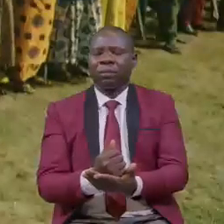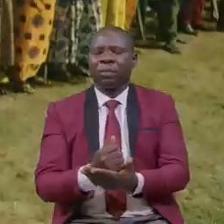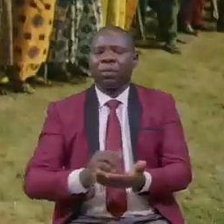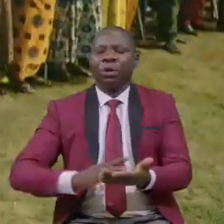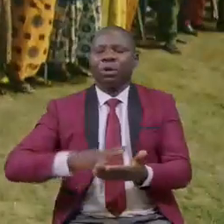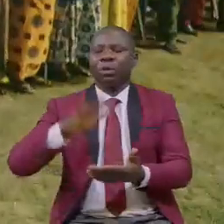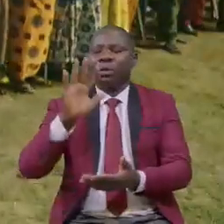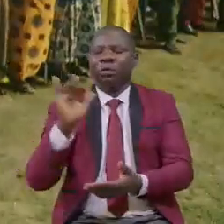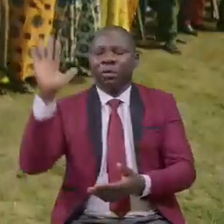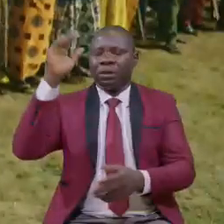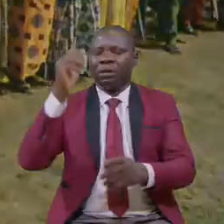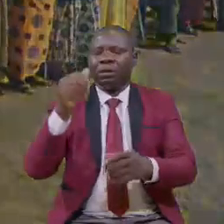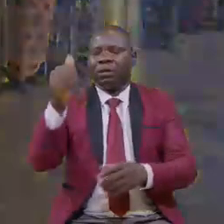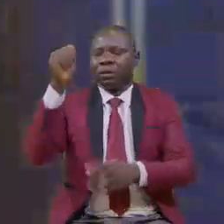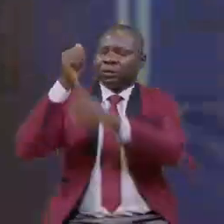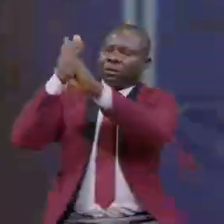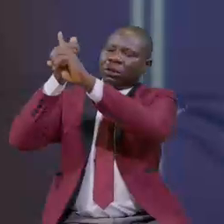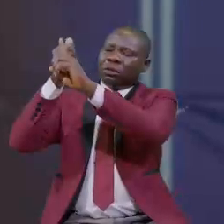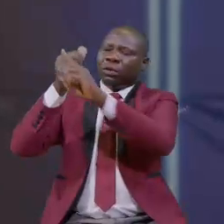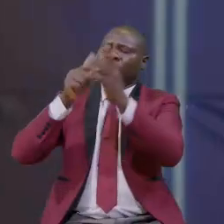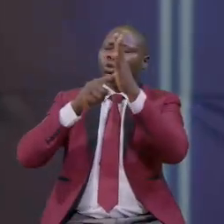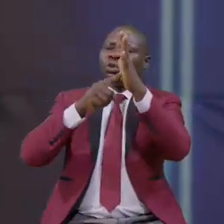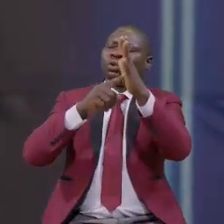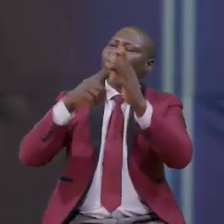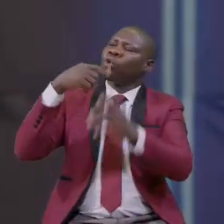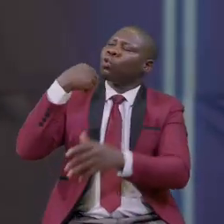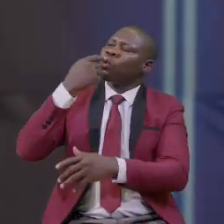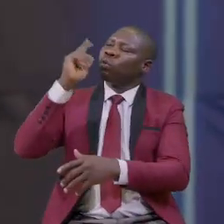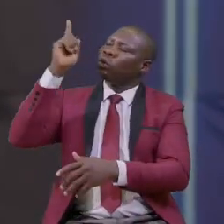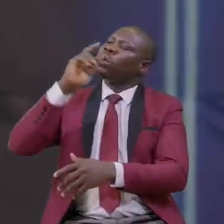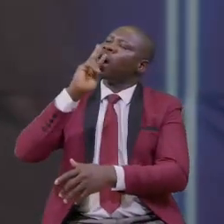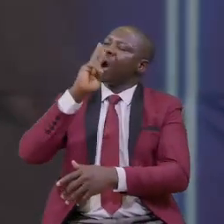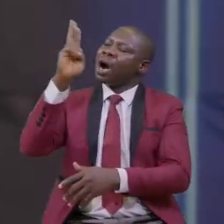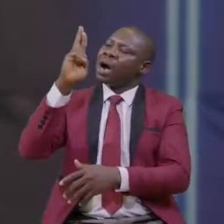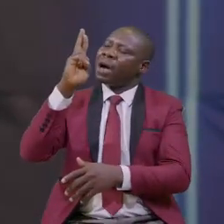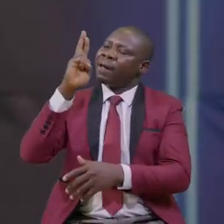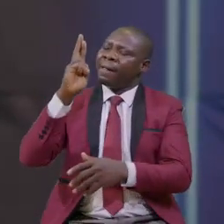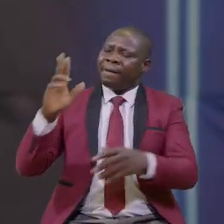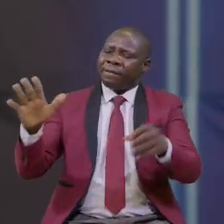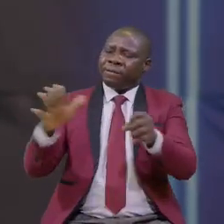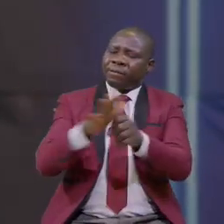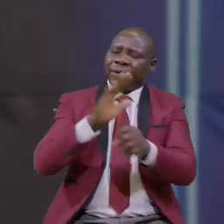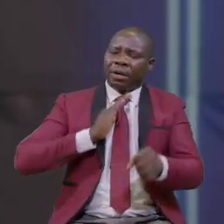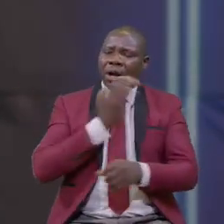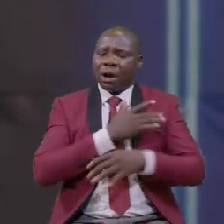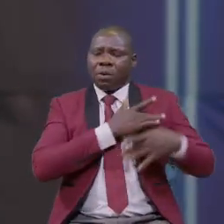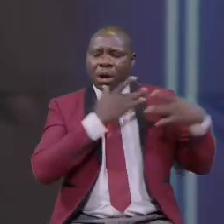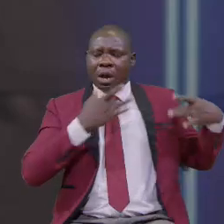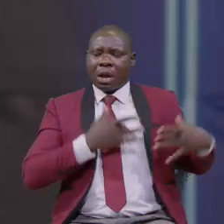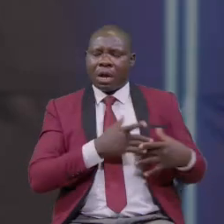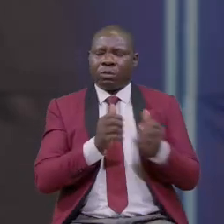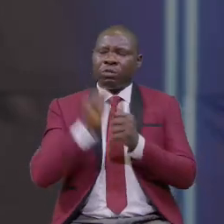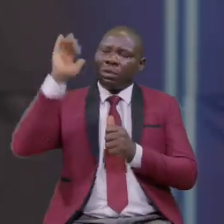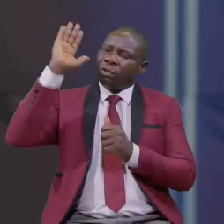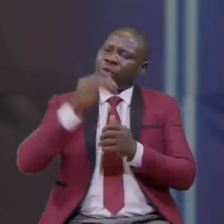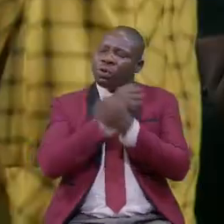Glorify yourself. Show who you are. Fill our hearts with your love and